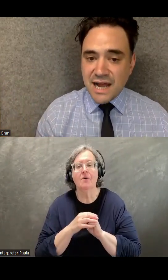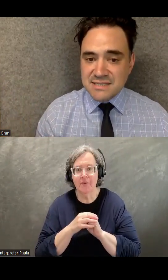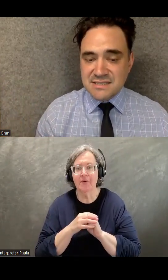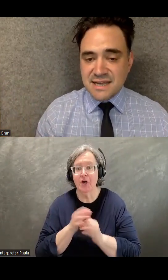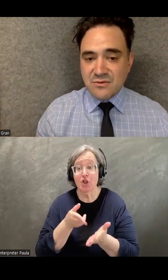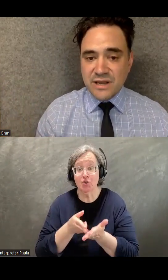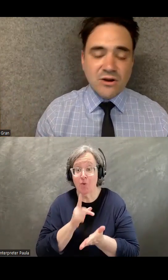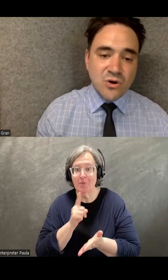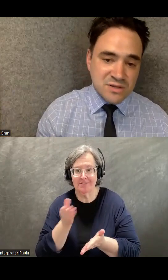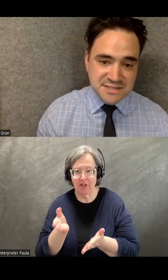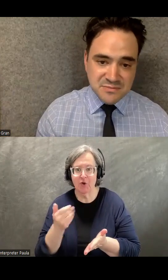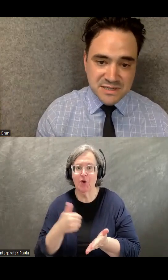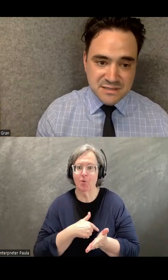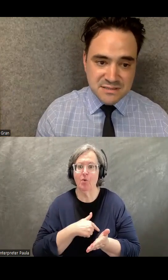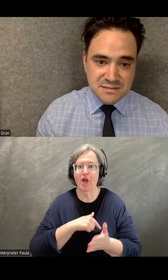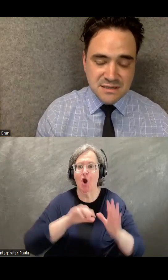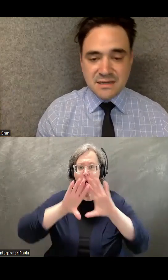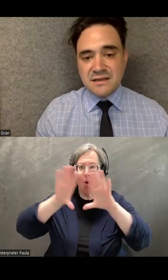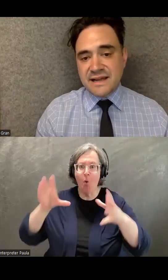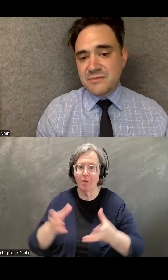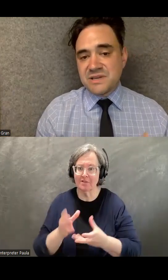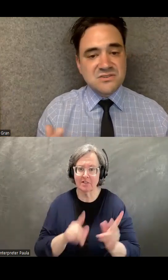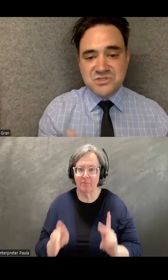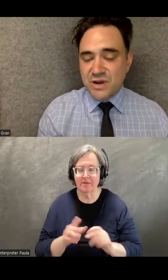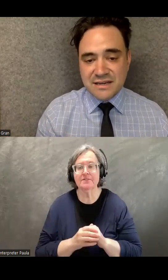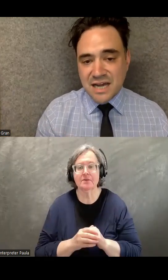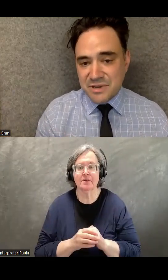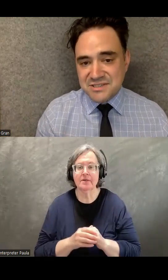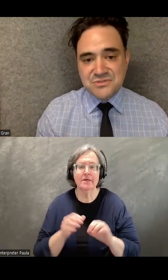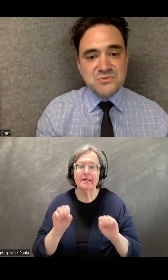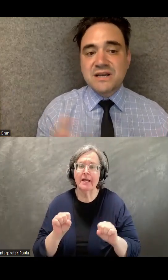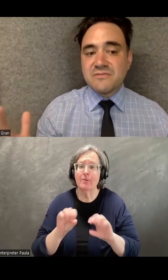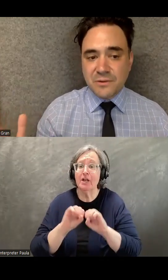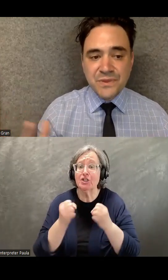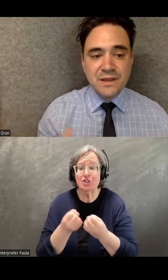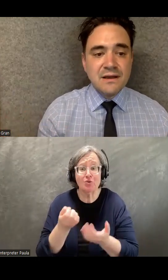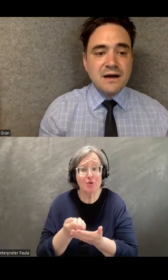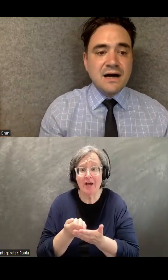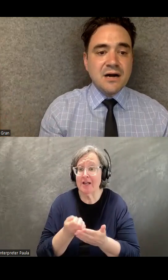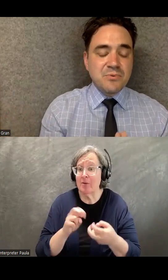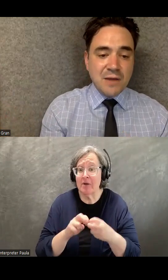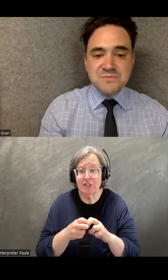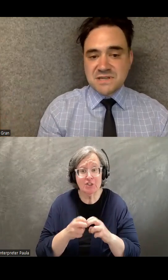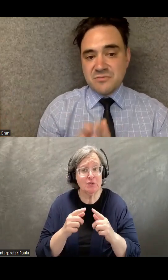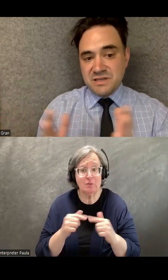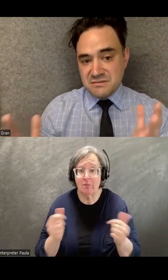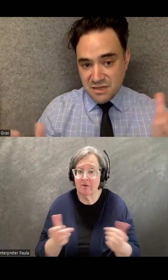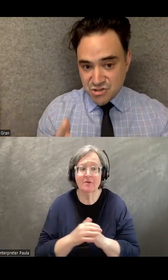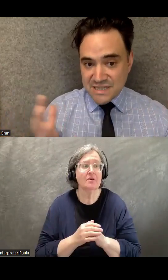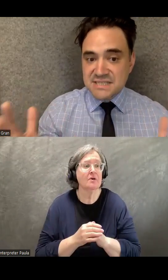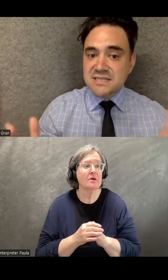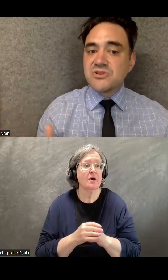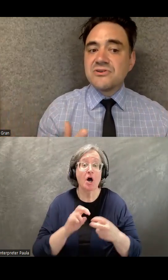truth lies, is that we are holistic beings, and that could be socioeconomic issues, whatever. Problem solve, you've